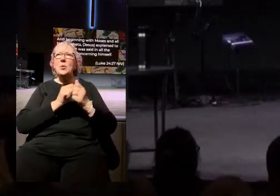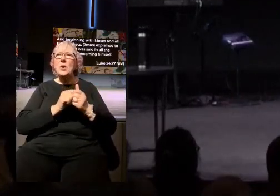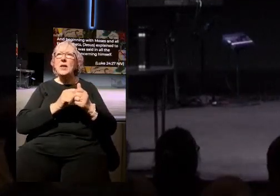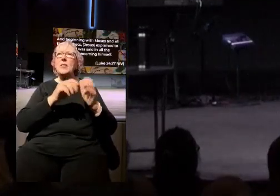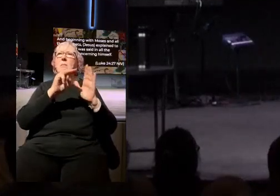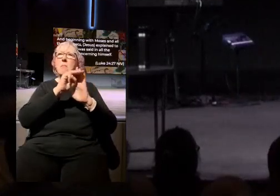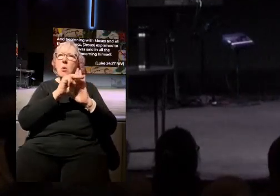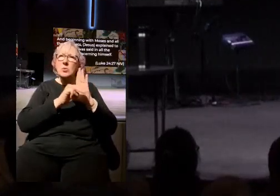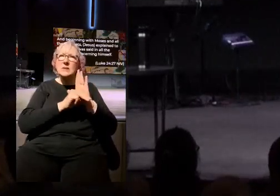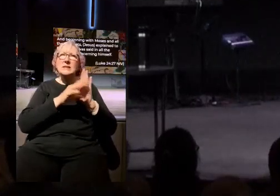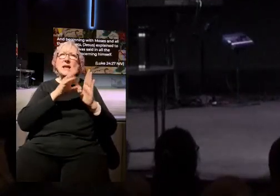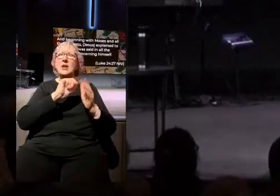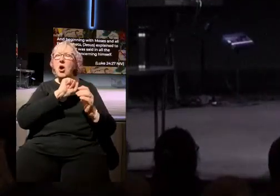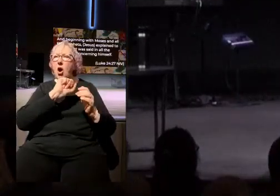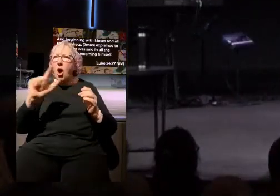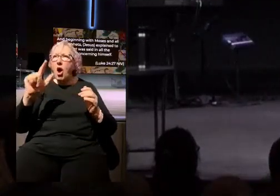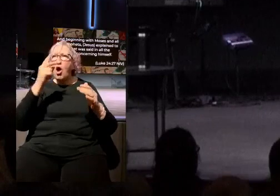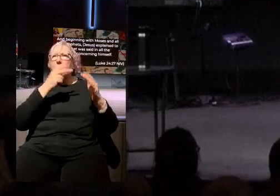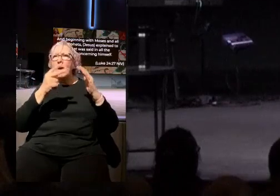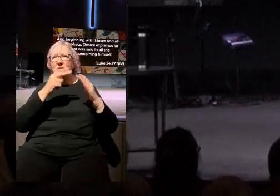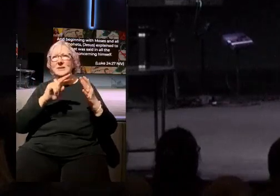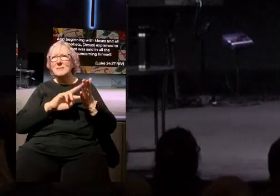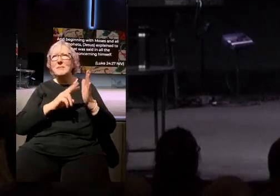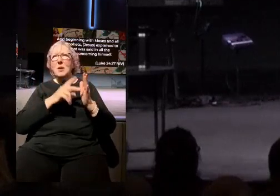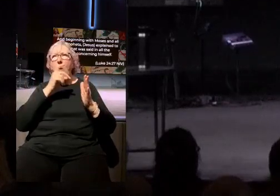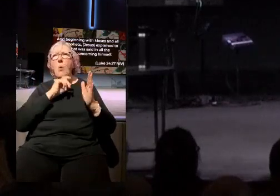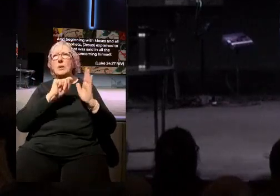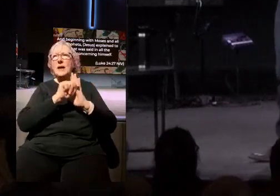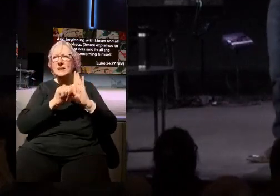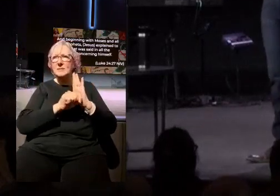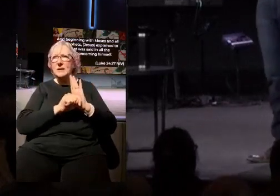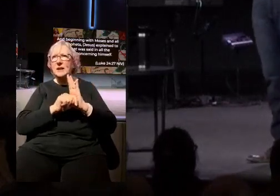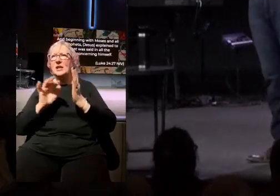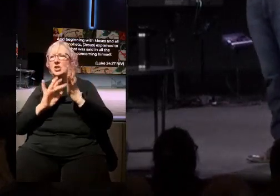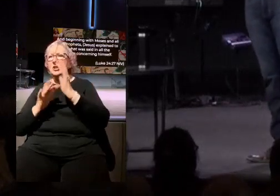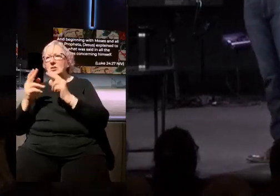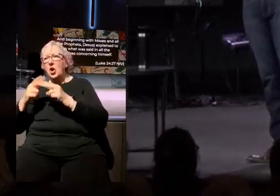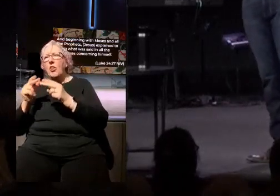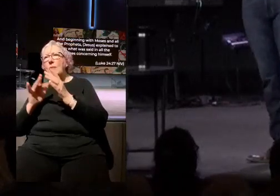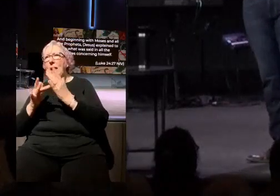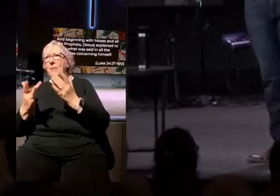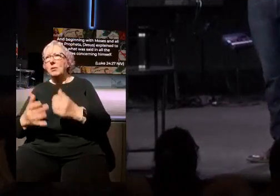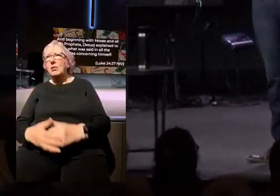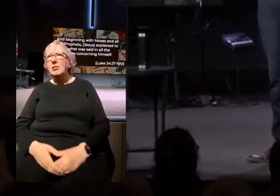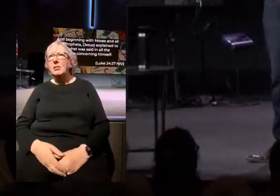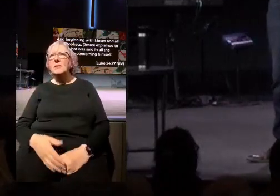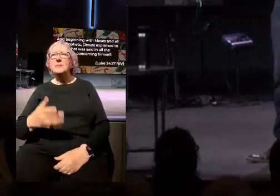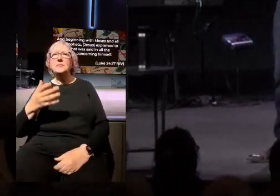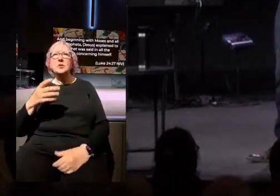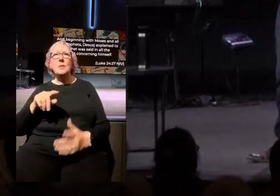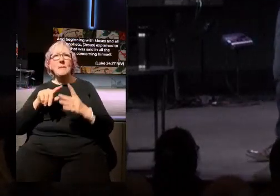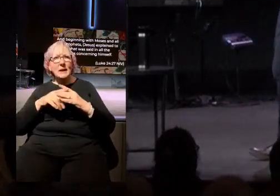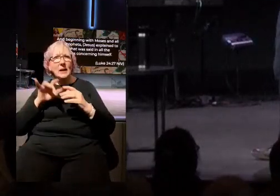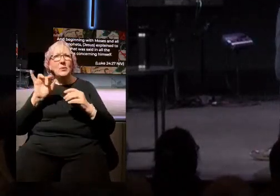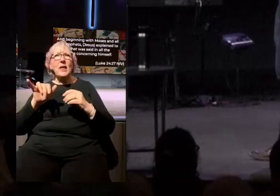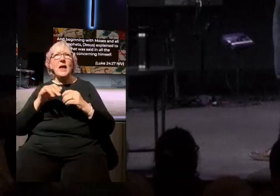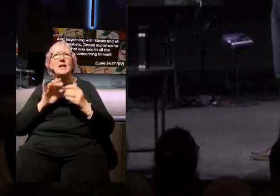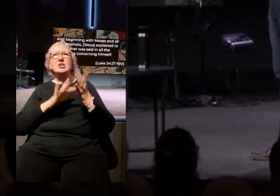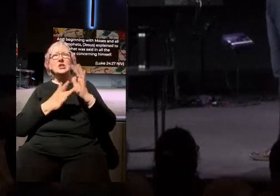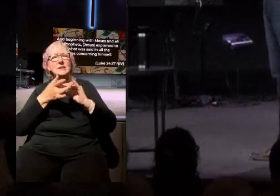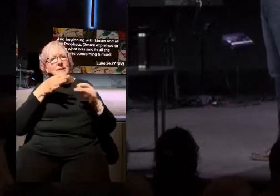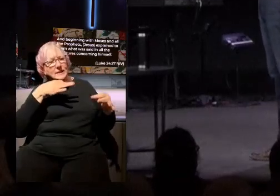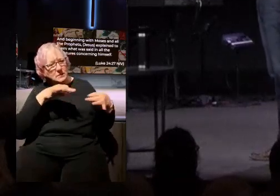what we call Old Testament, what Jesus called his Bible. So beginning with that, he explained to